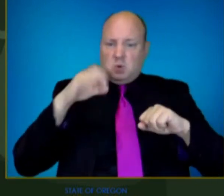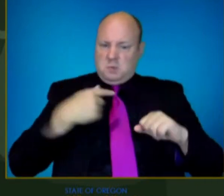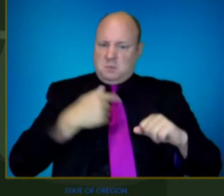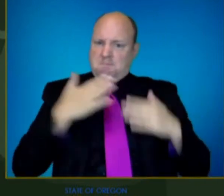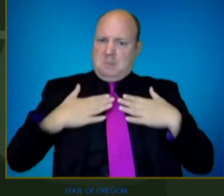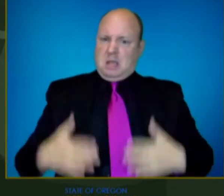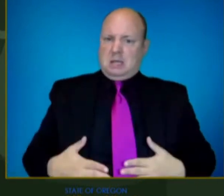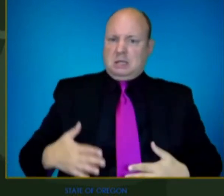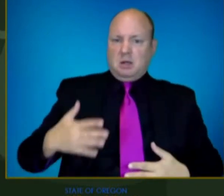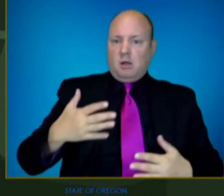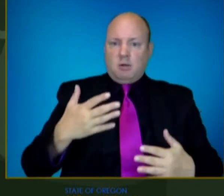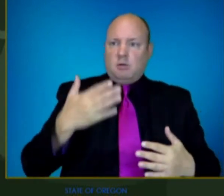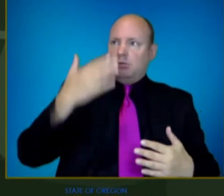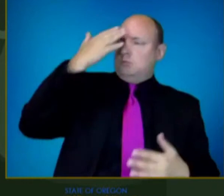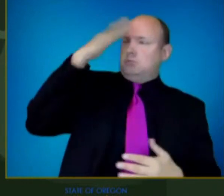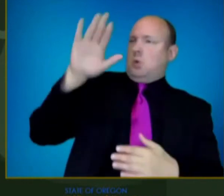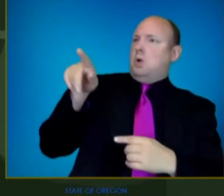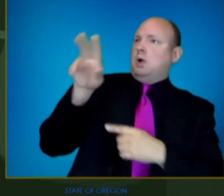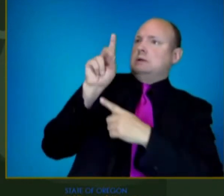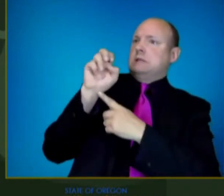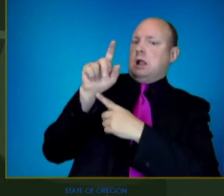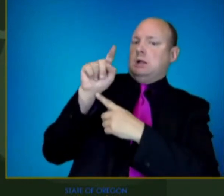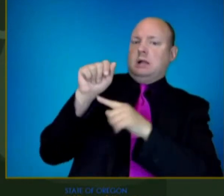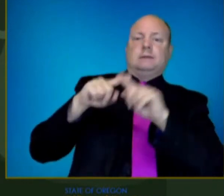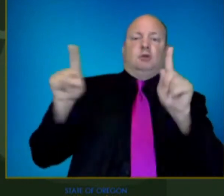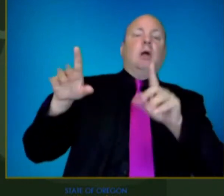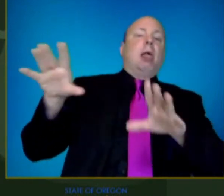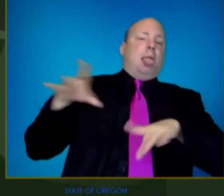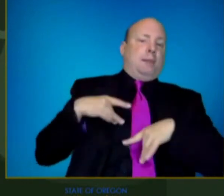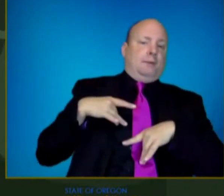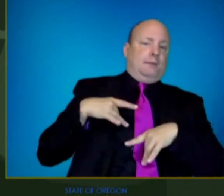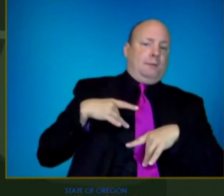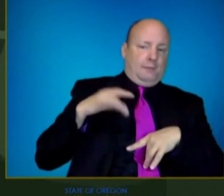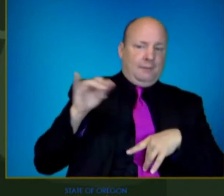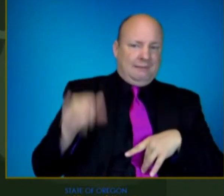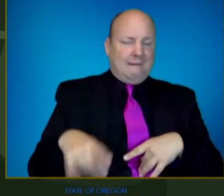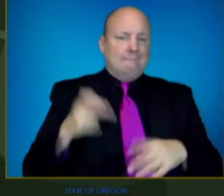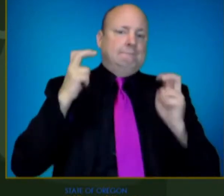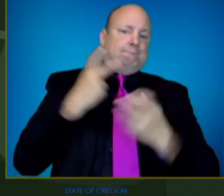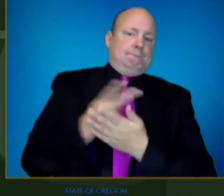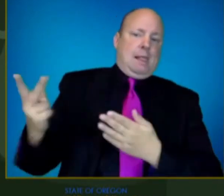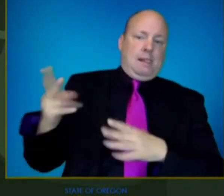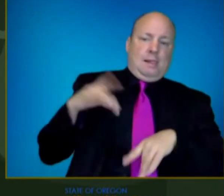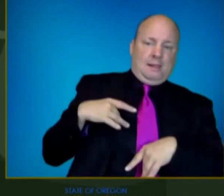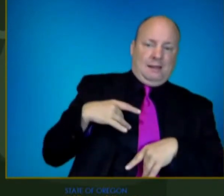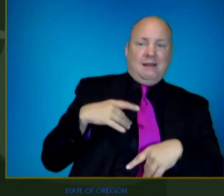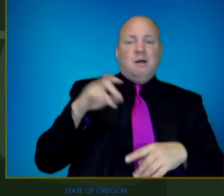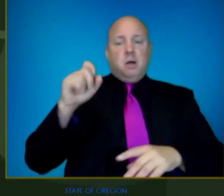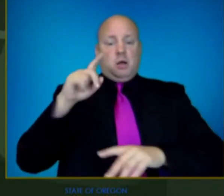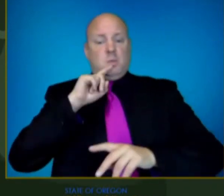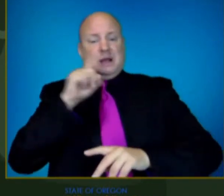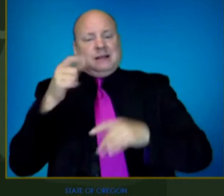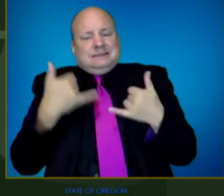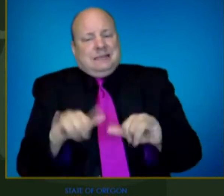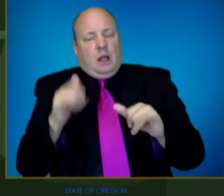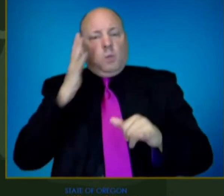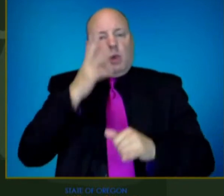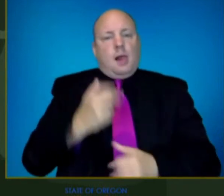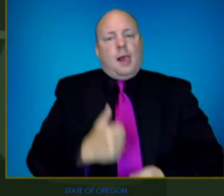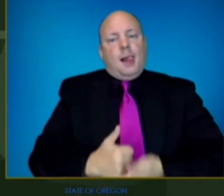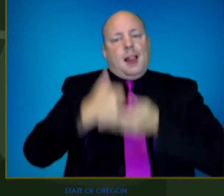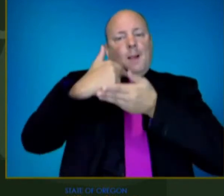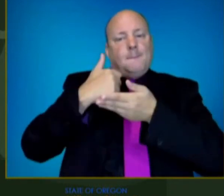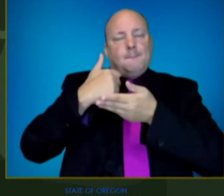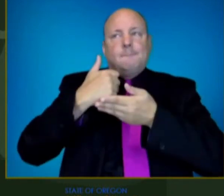immune system with the tools it needs to fight Delta. It's natural to have questions. The COVID-19 vaccines are safe and